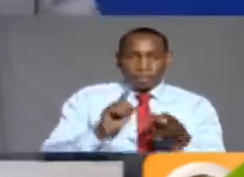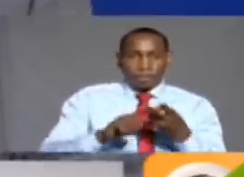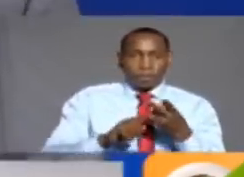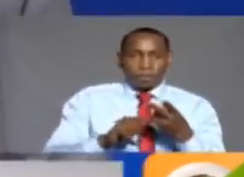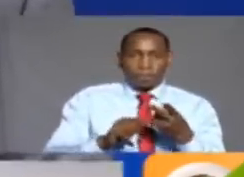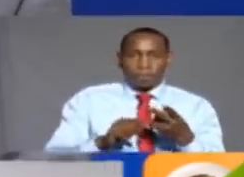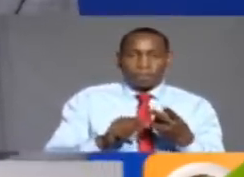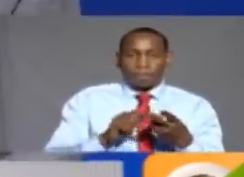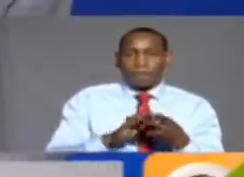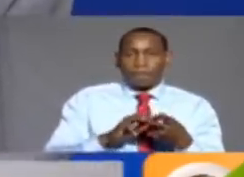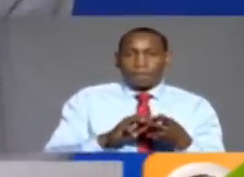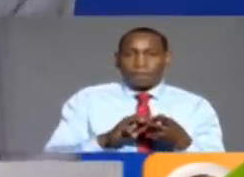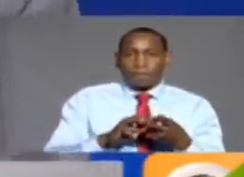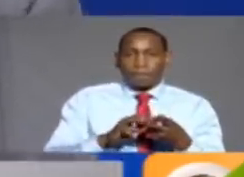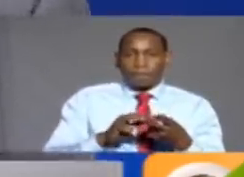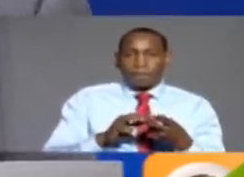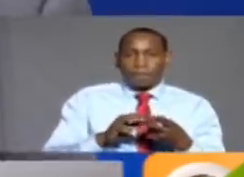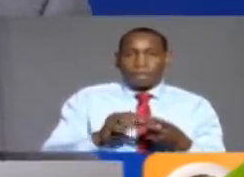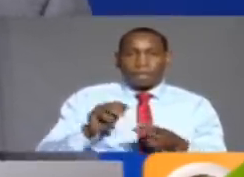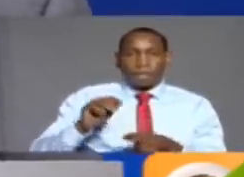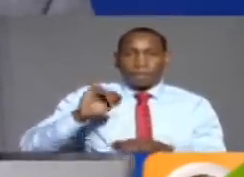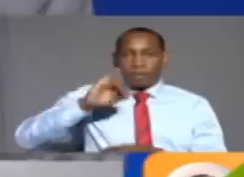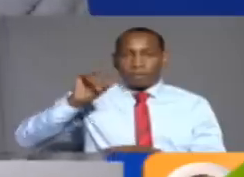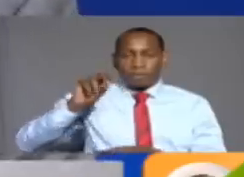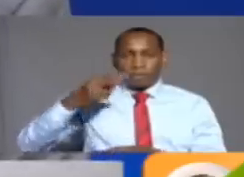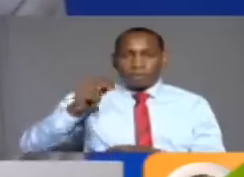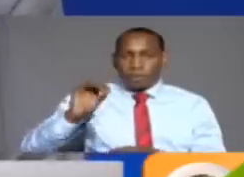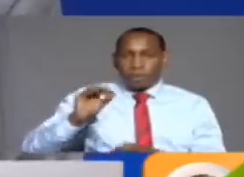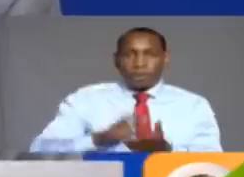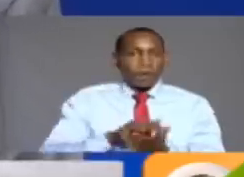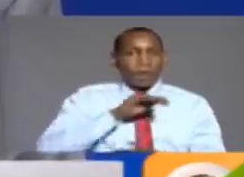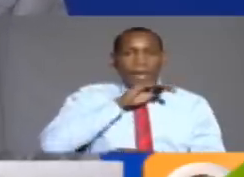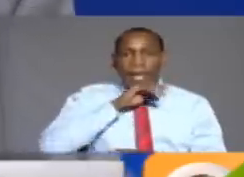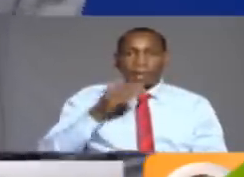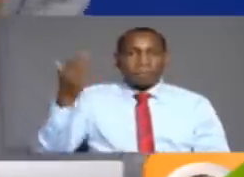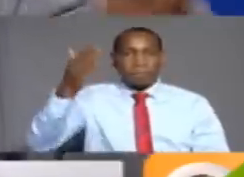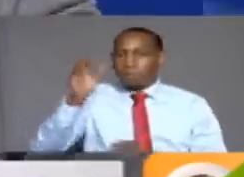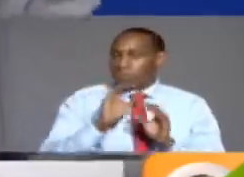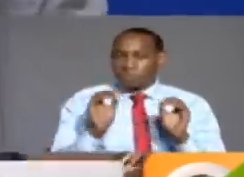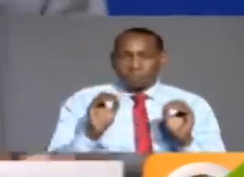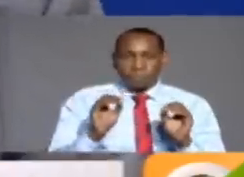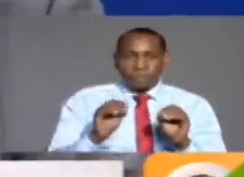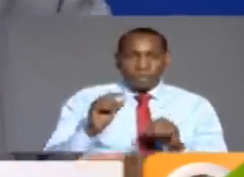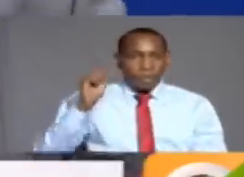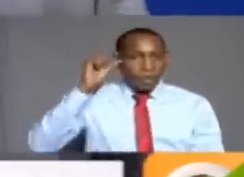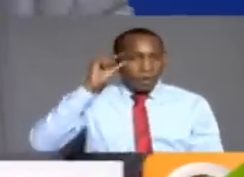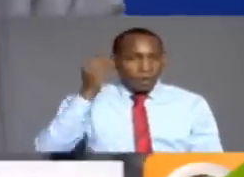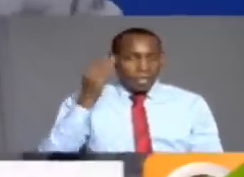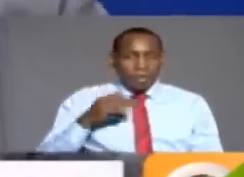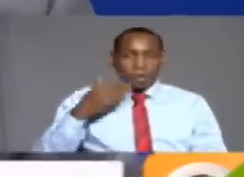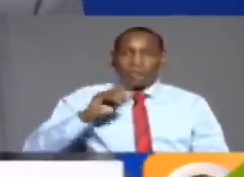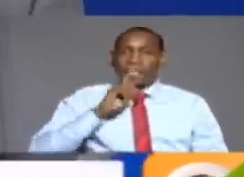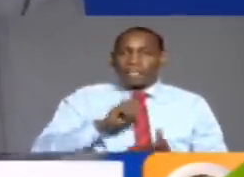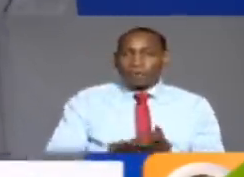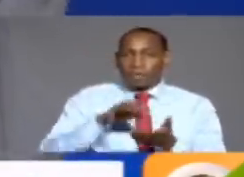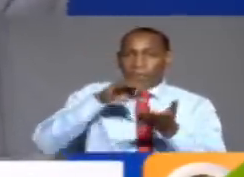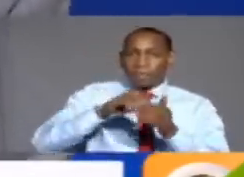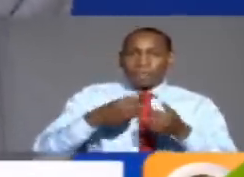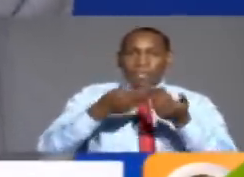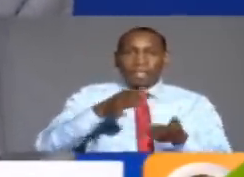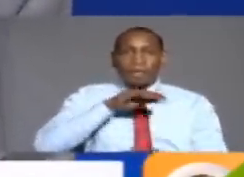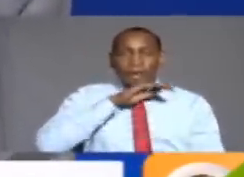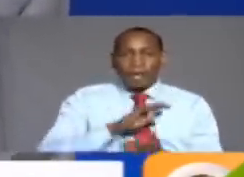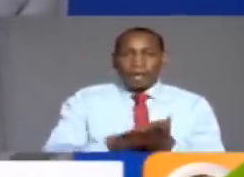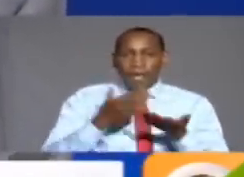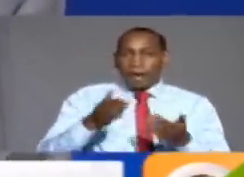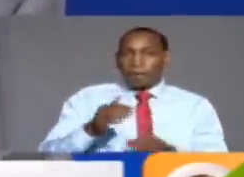order, to say, because how come Raila never speaks to his people the way Uhuru speaks to his people? How come Orengo keeps saying, how come my good